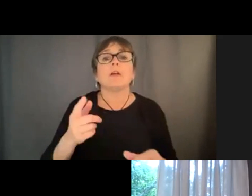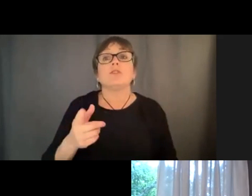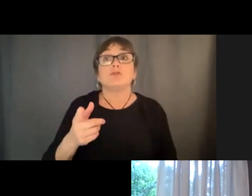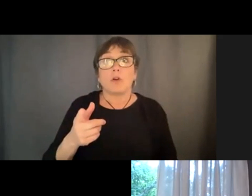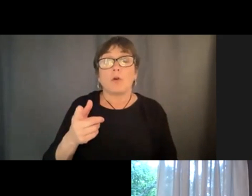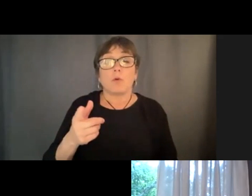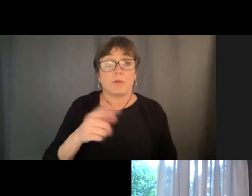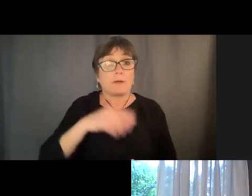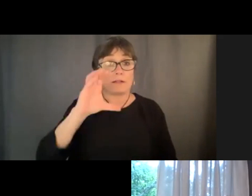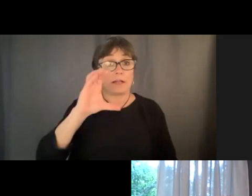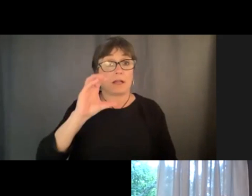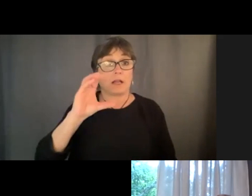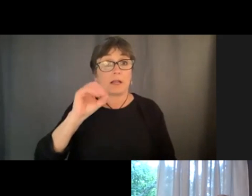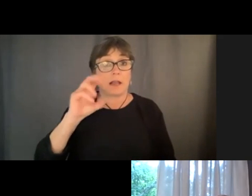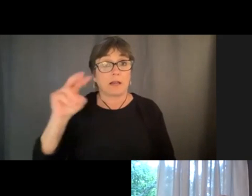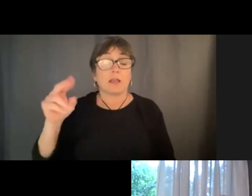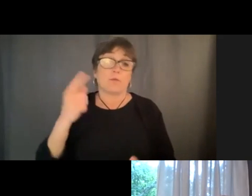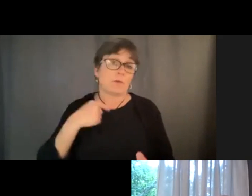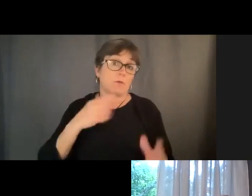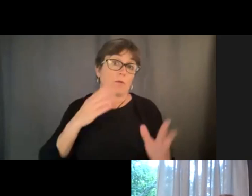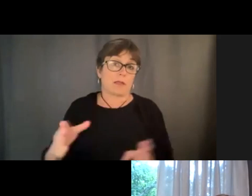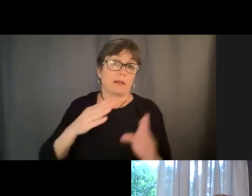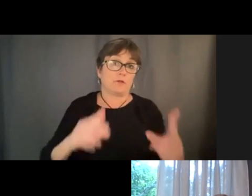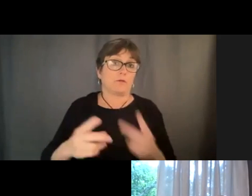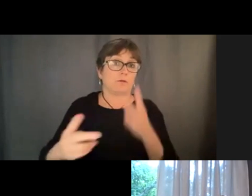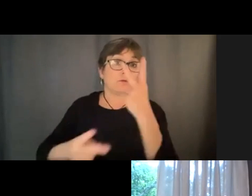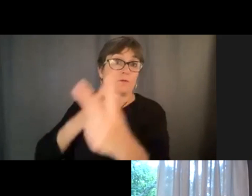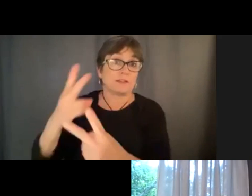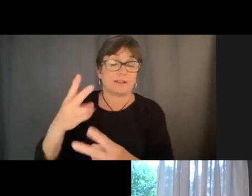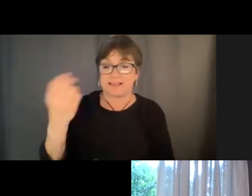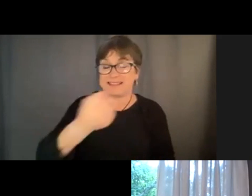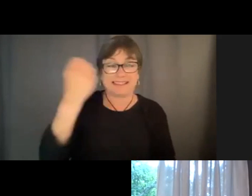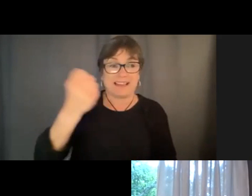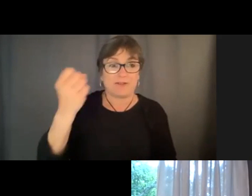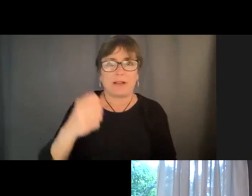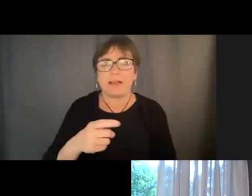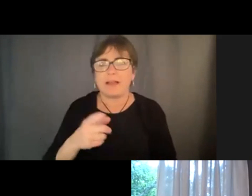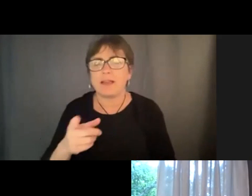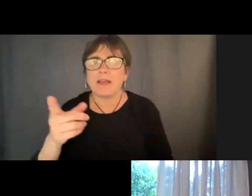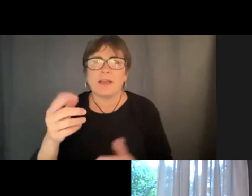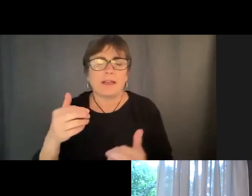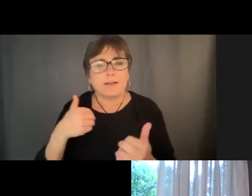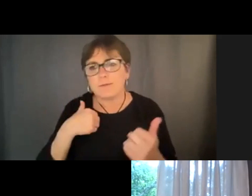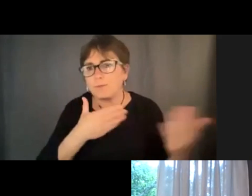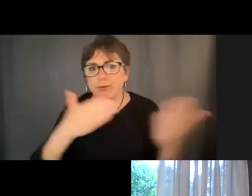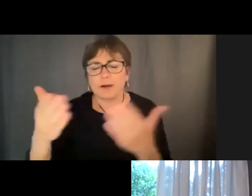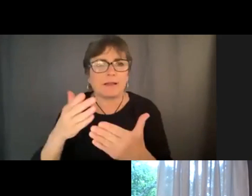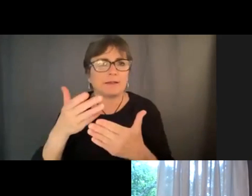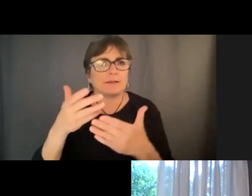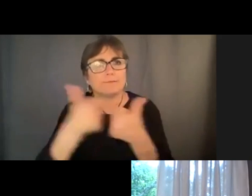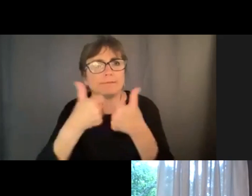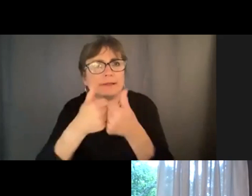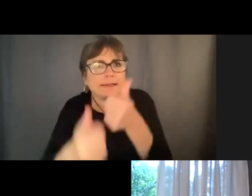this coming Saturday, like their first kind of, they're getting into video games and just kind of exploring possibilities. And he told me last